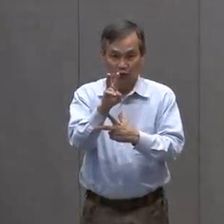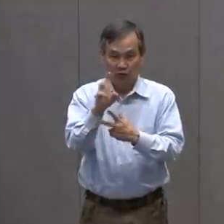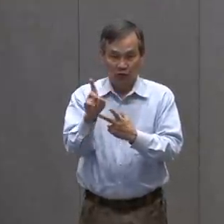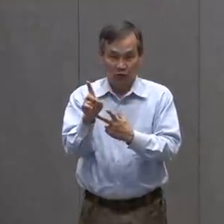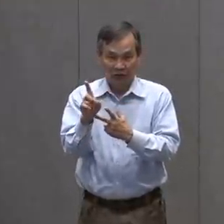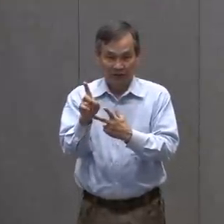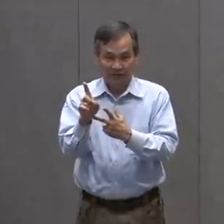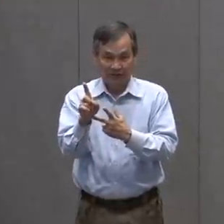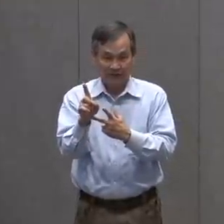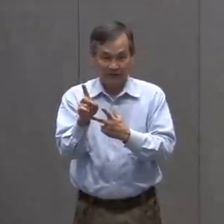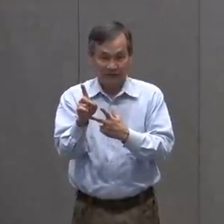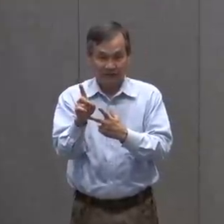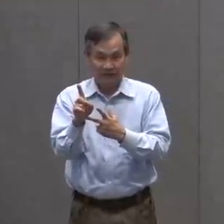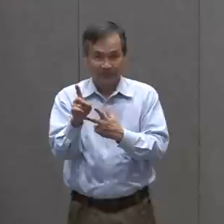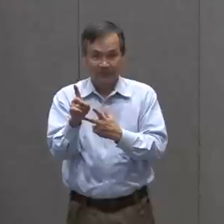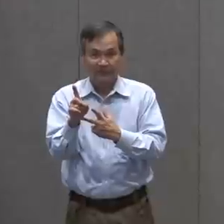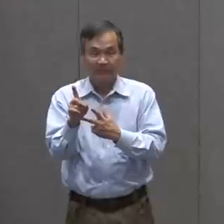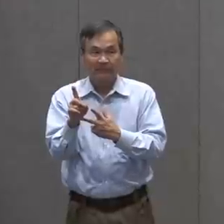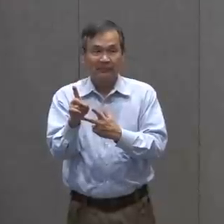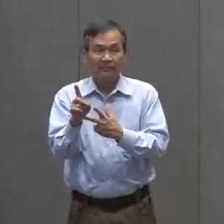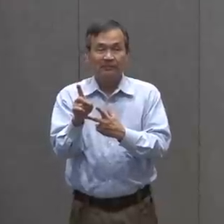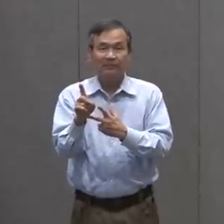a 1.